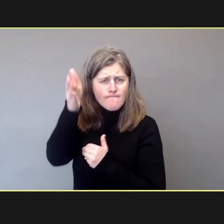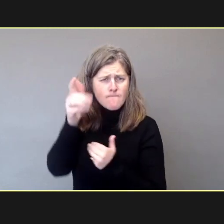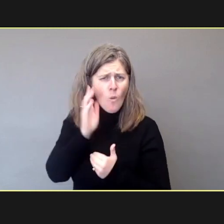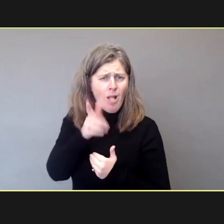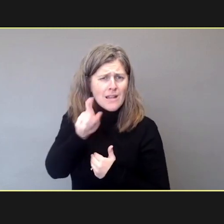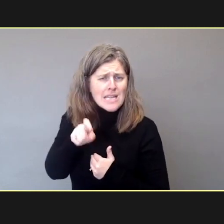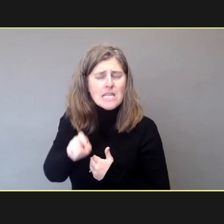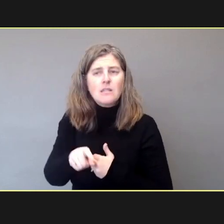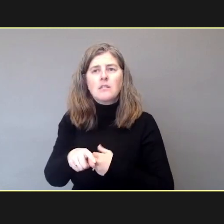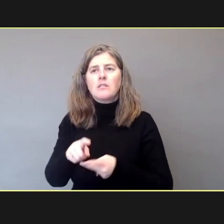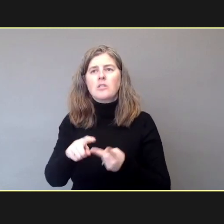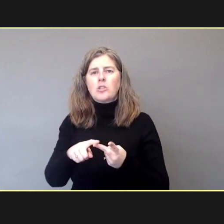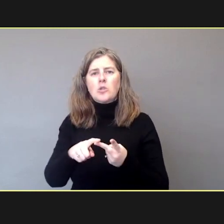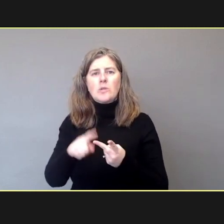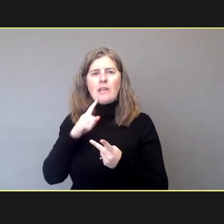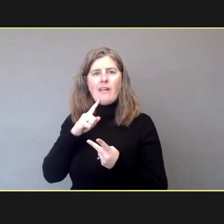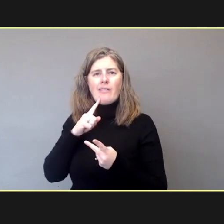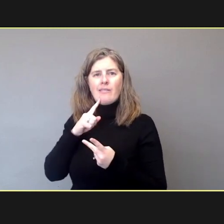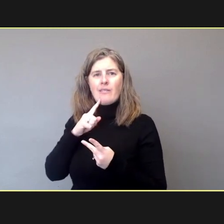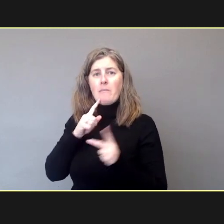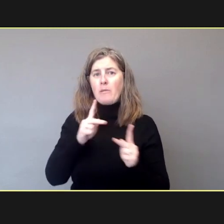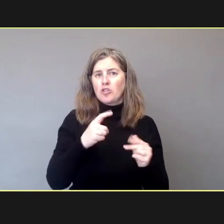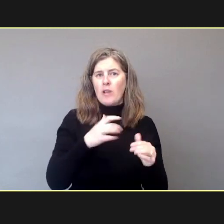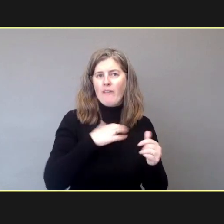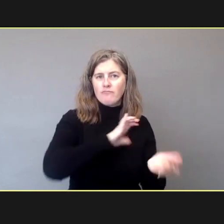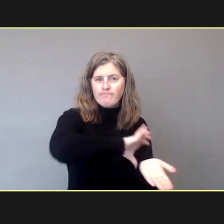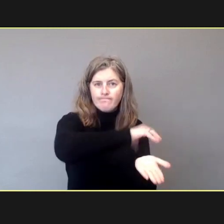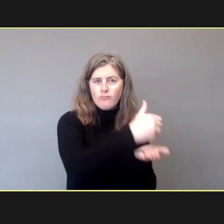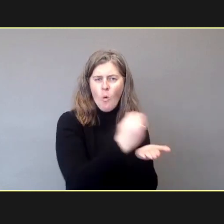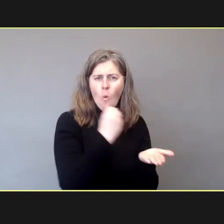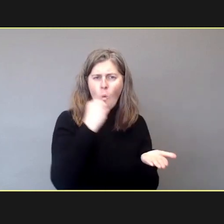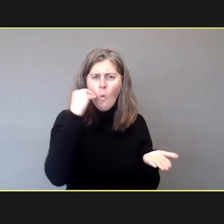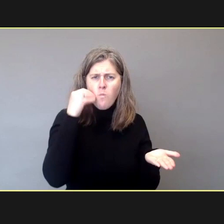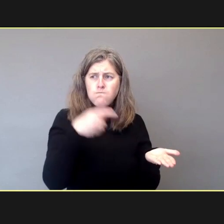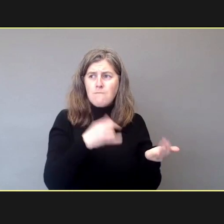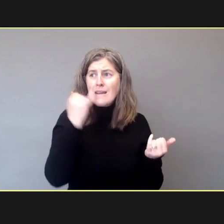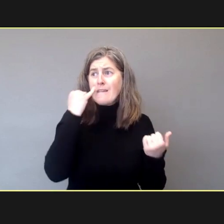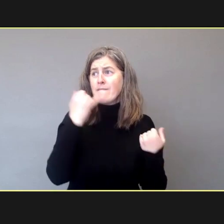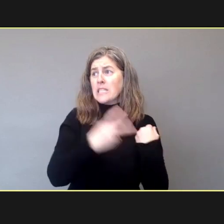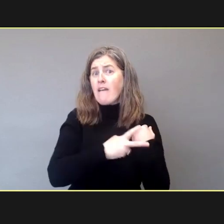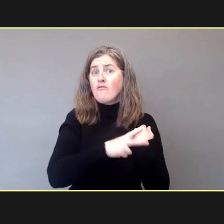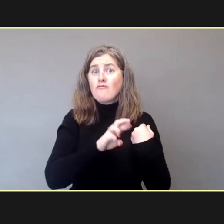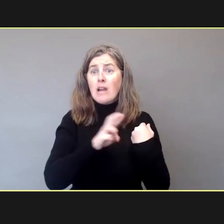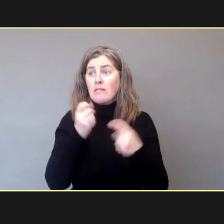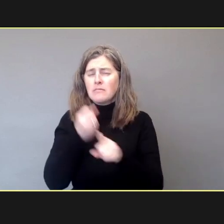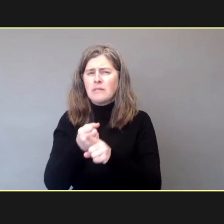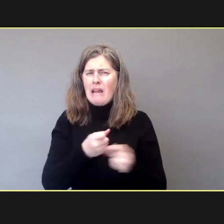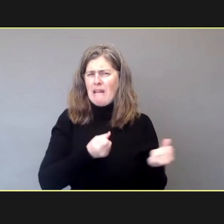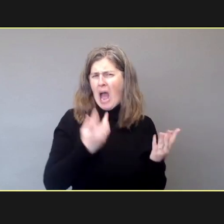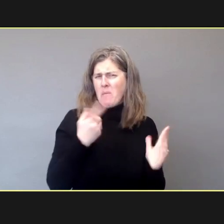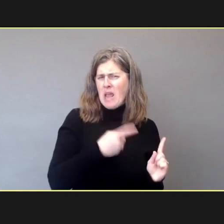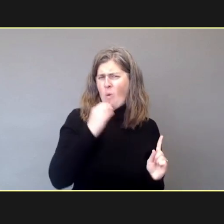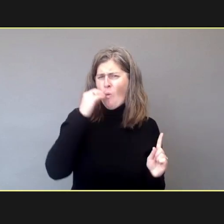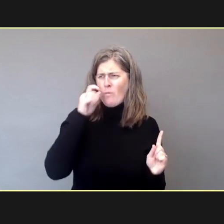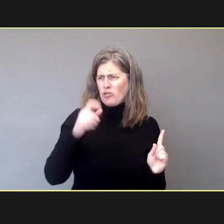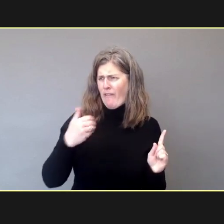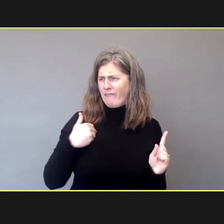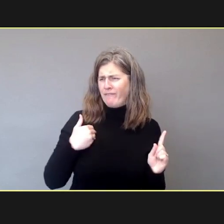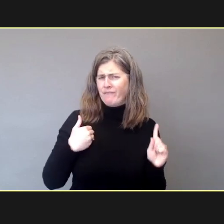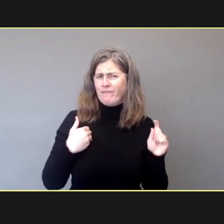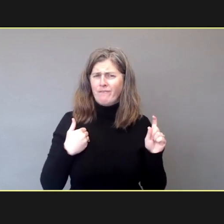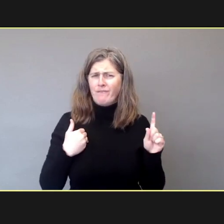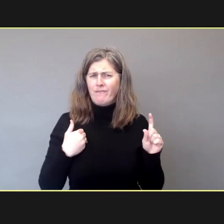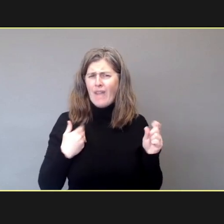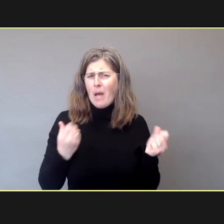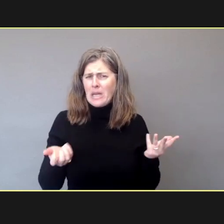of stock that people should have just in case emergencies. How many tests do you think that people